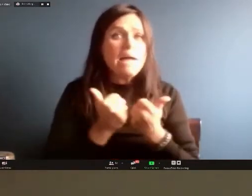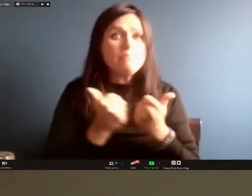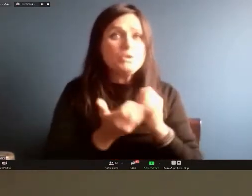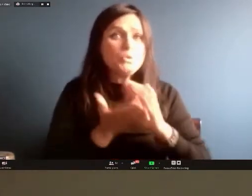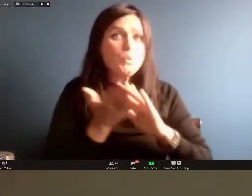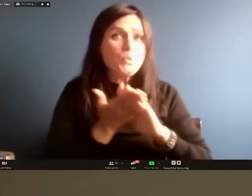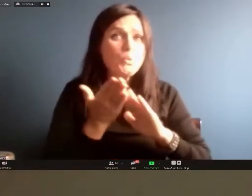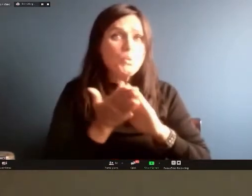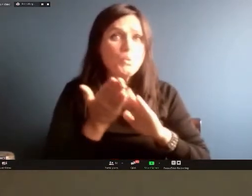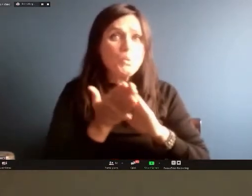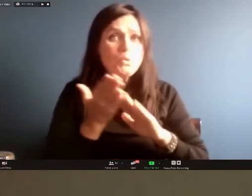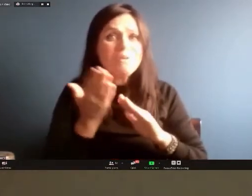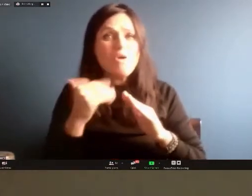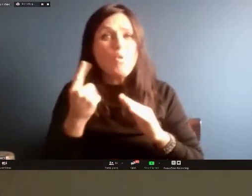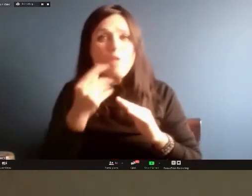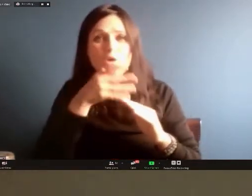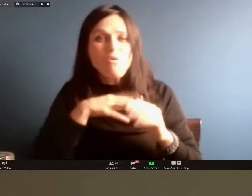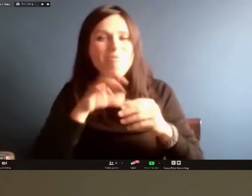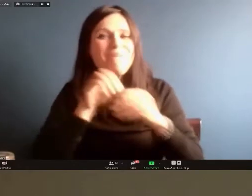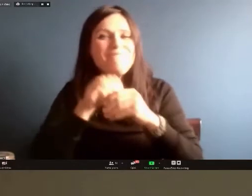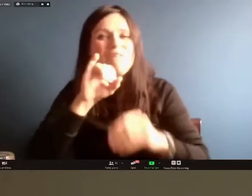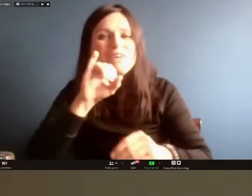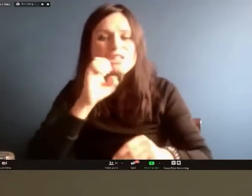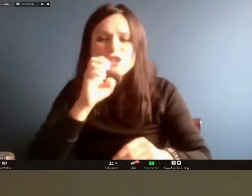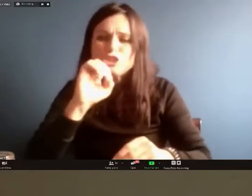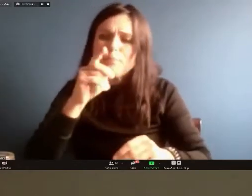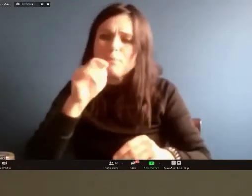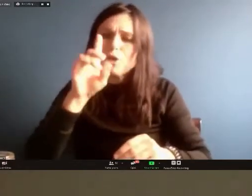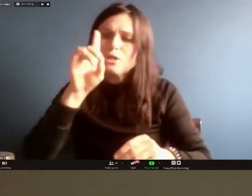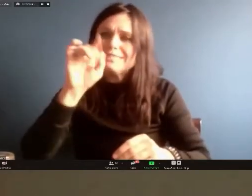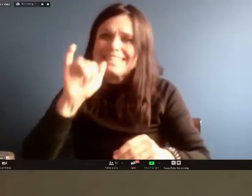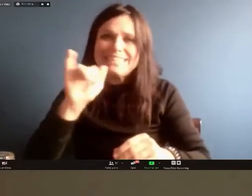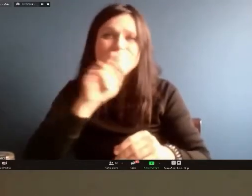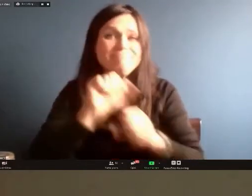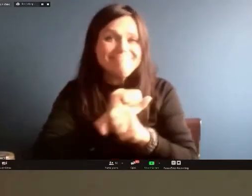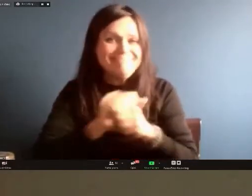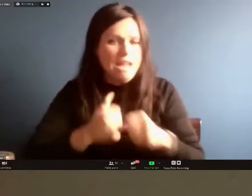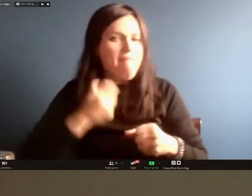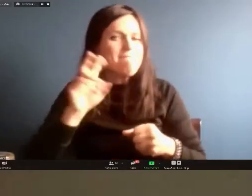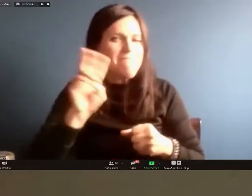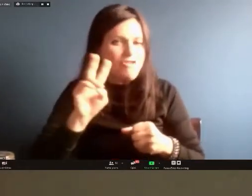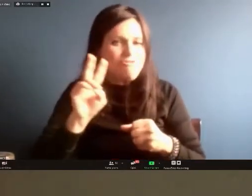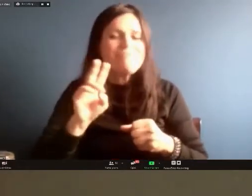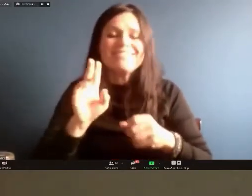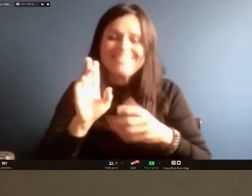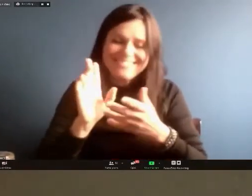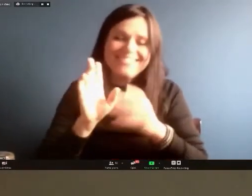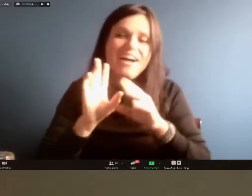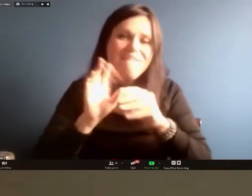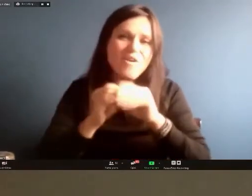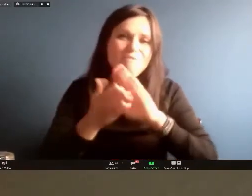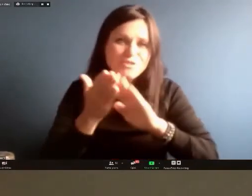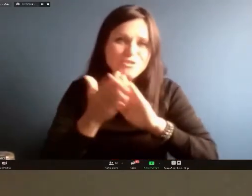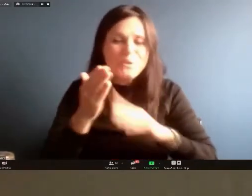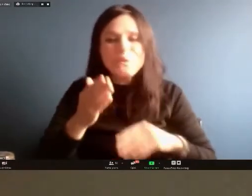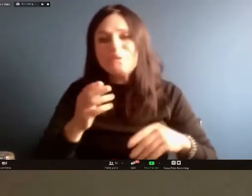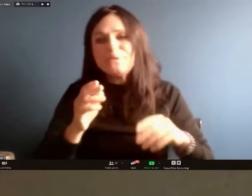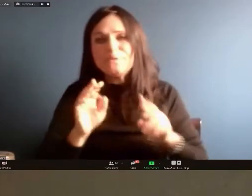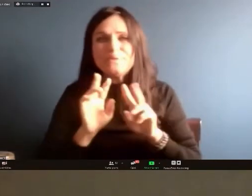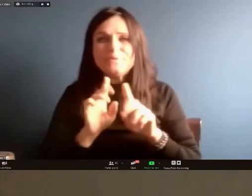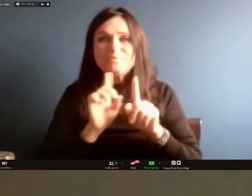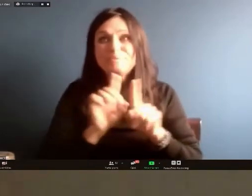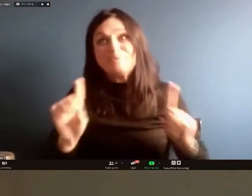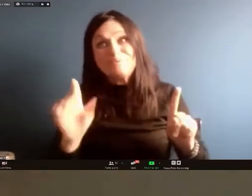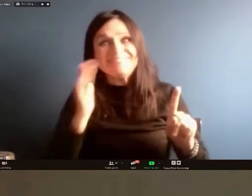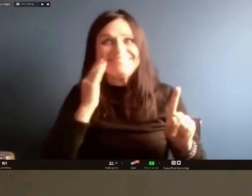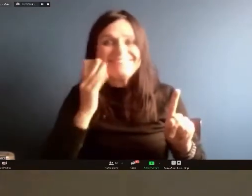who was on Jeopardy, a woman who lives here in Vancouver. She was on Jeopardy. A guy I know in Toronto